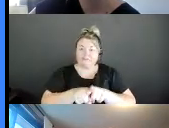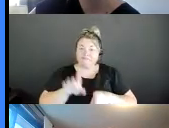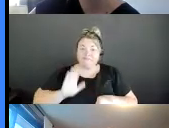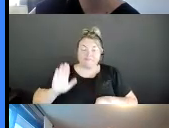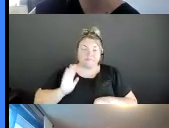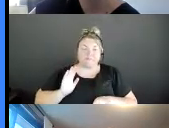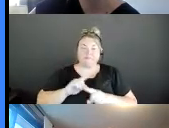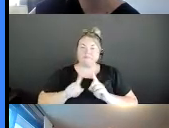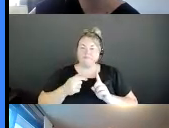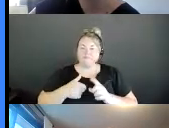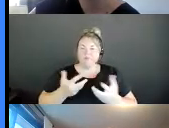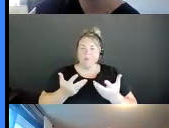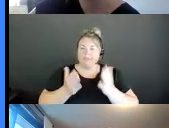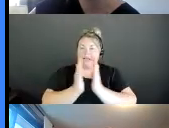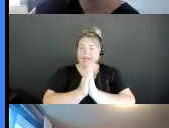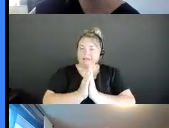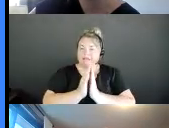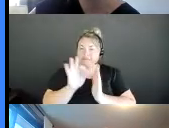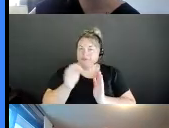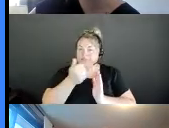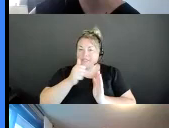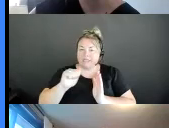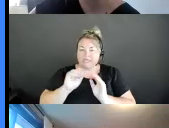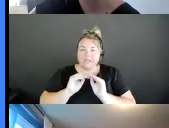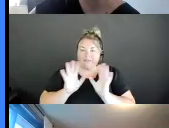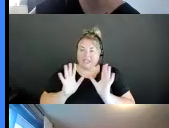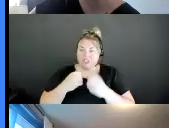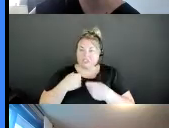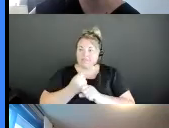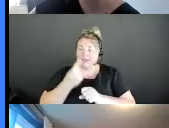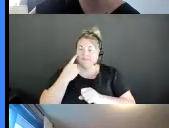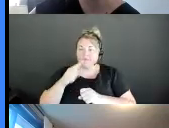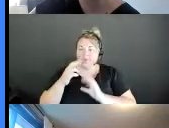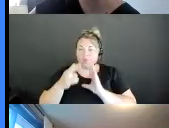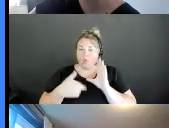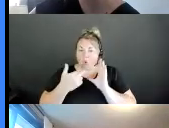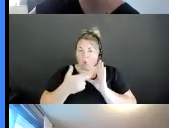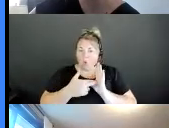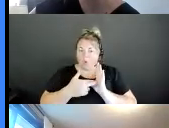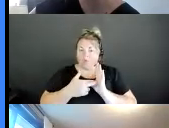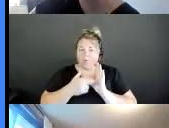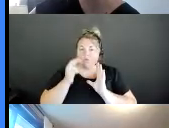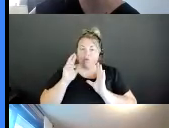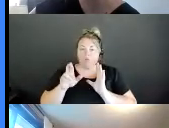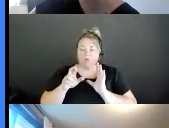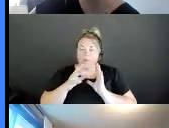want to ask if there were any clarifications made to the role or